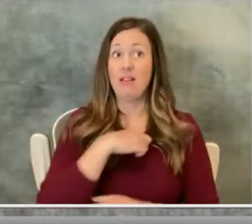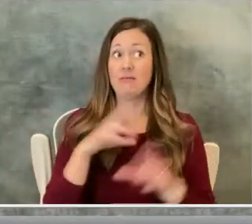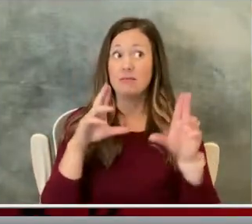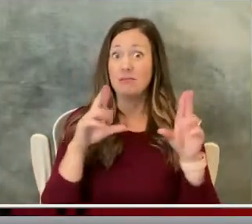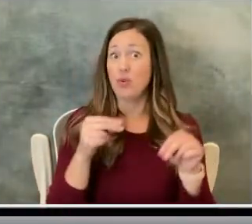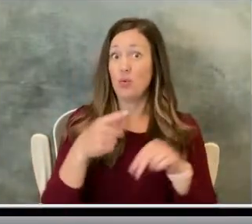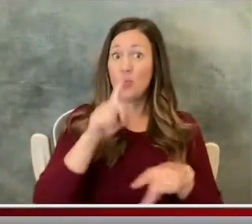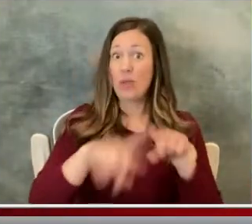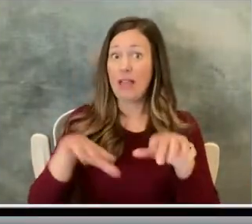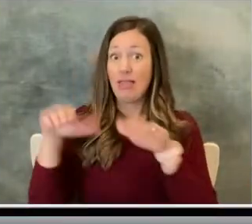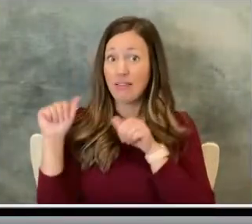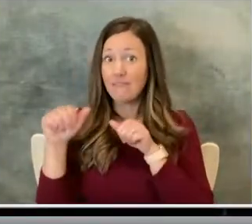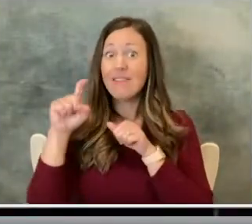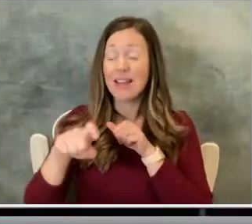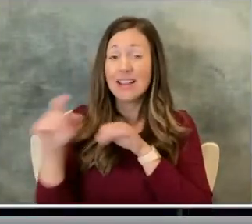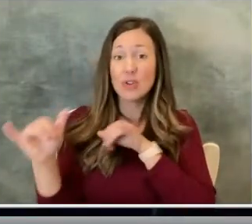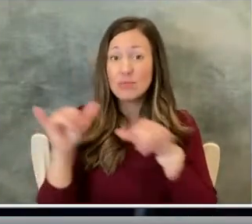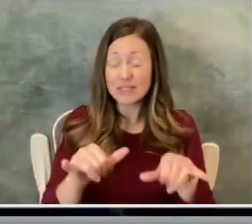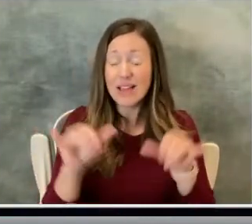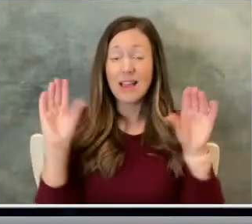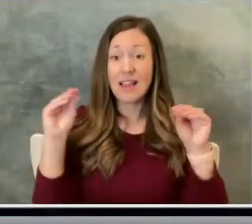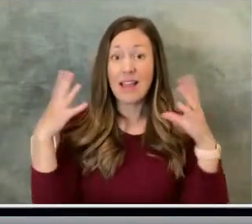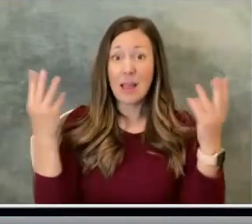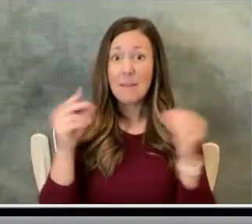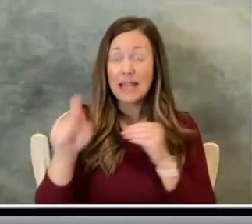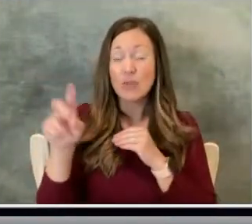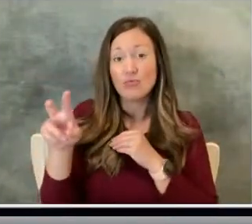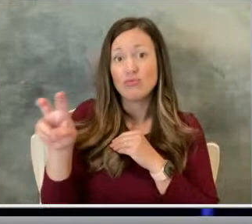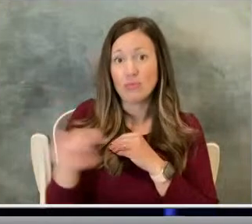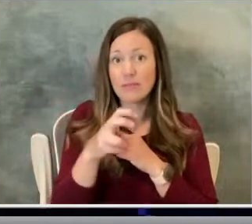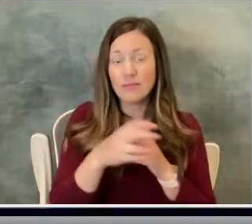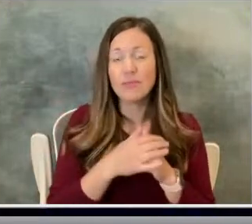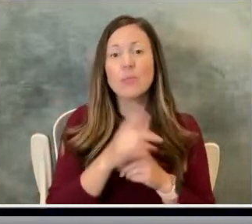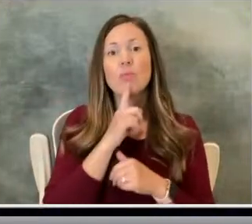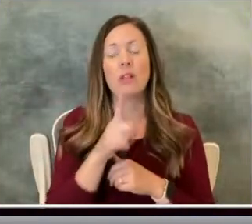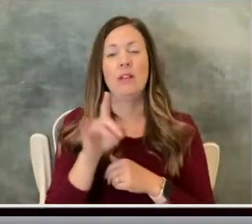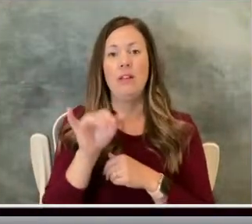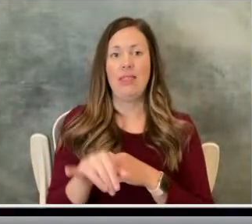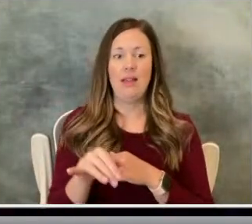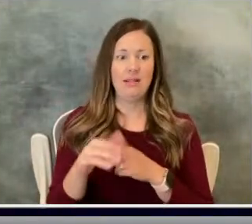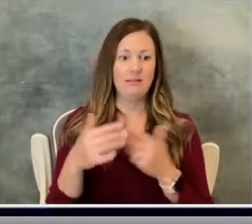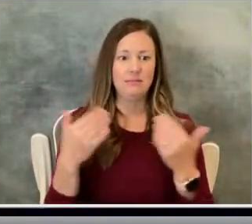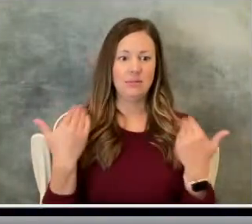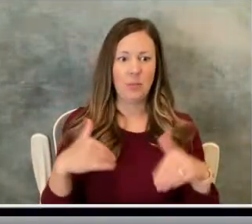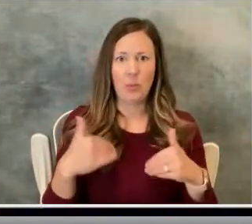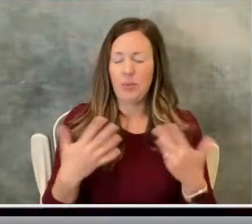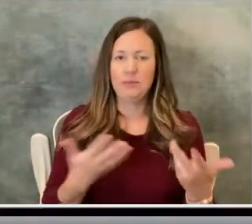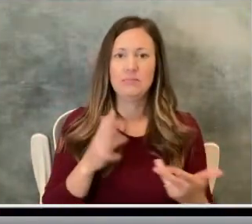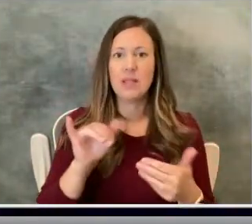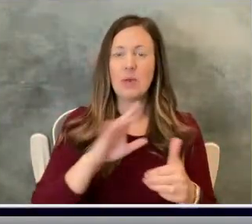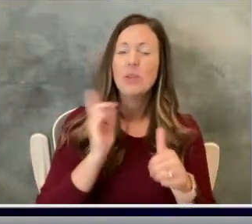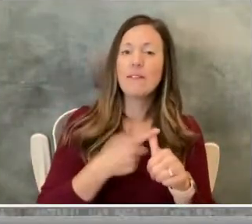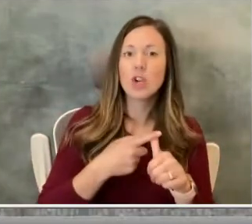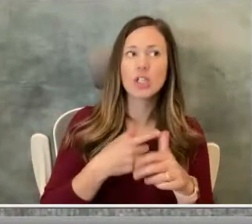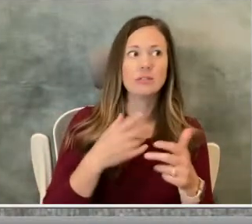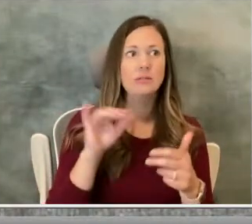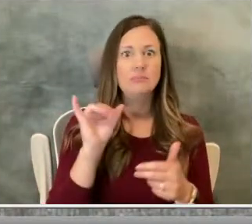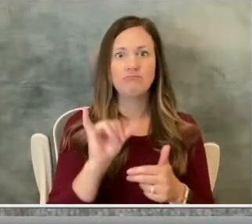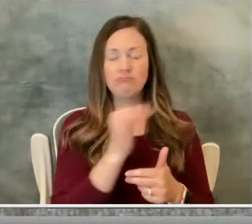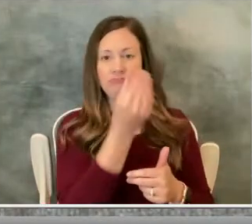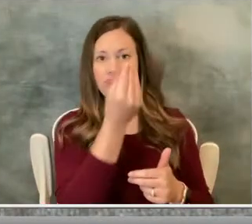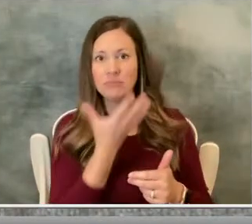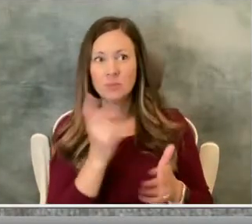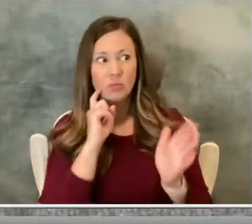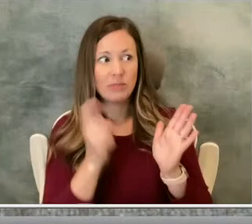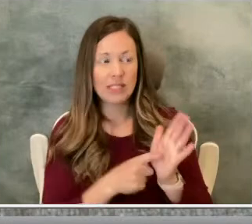need to put you in an ambulance and transfer you, which was, I guess, really kind of the first recognition of the fact that